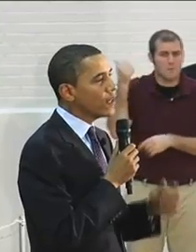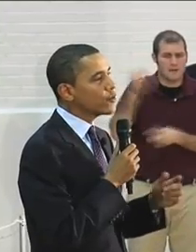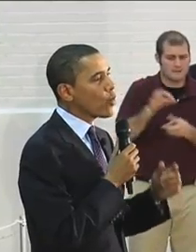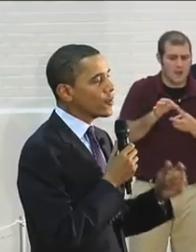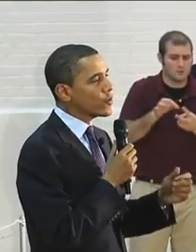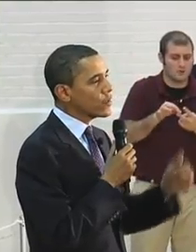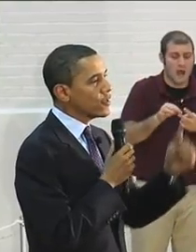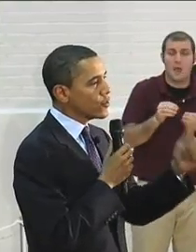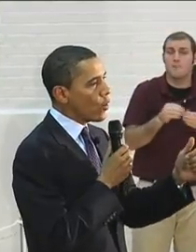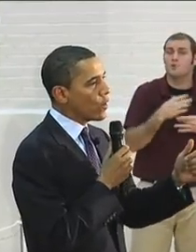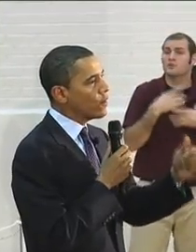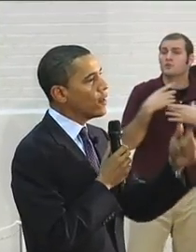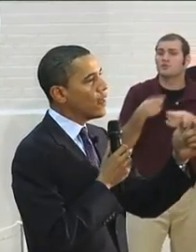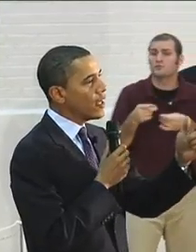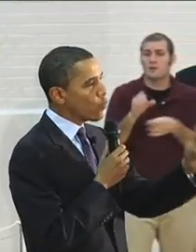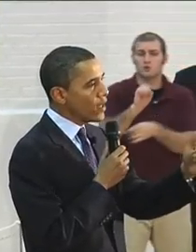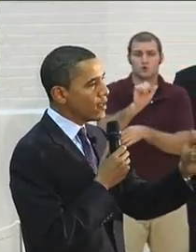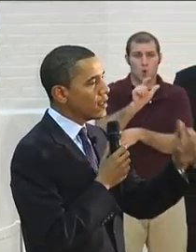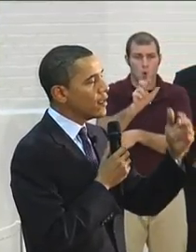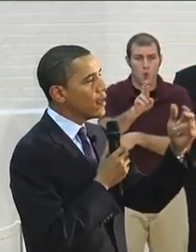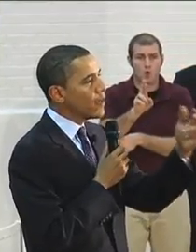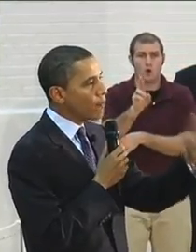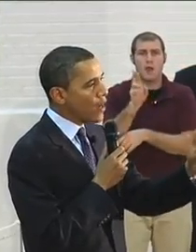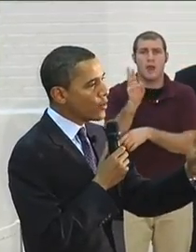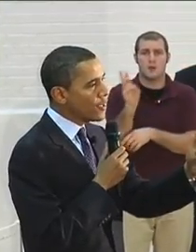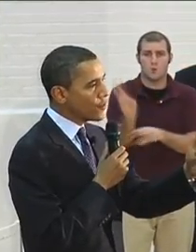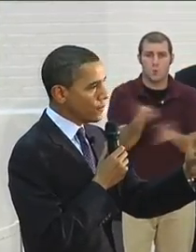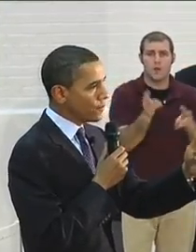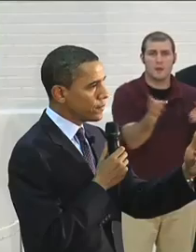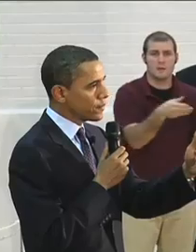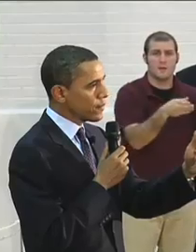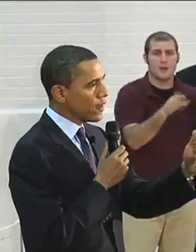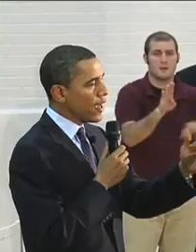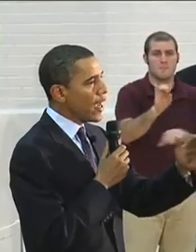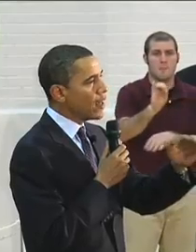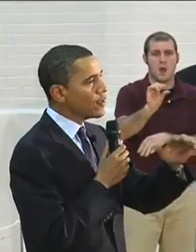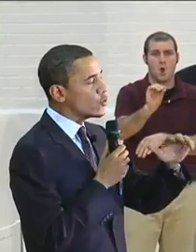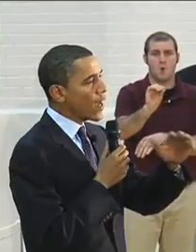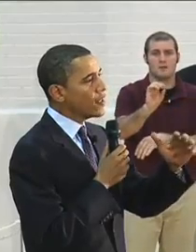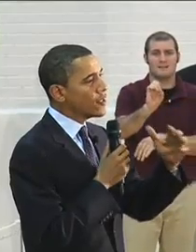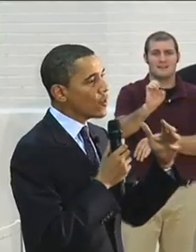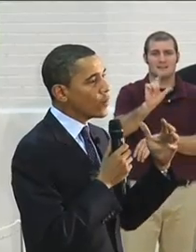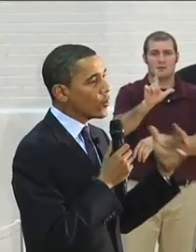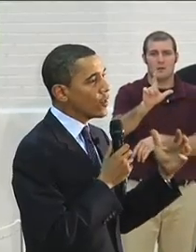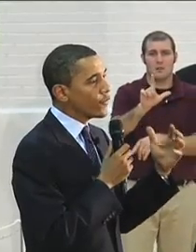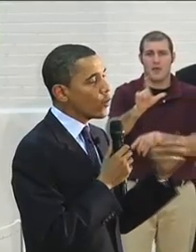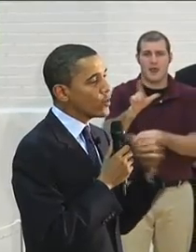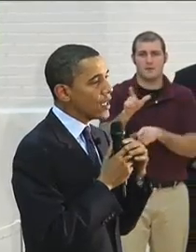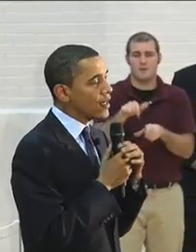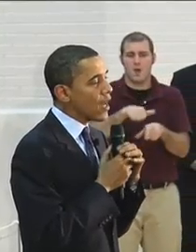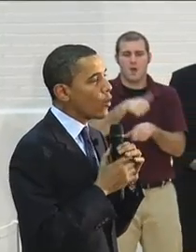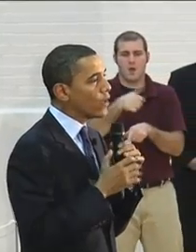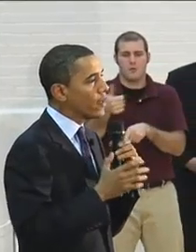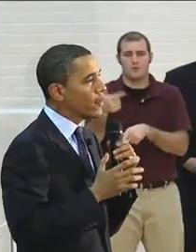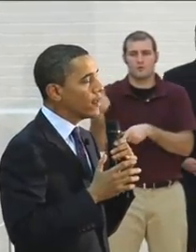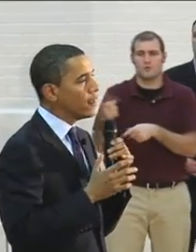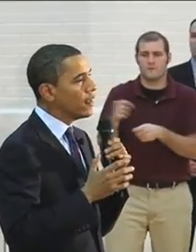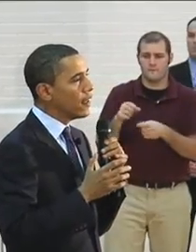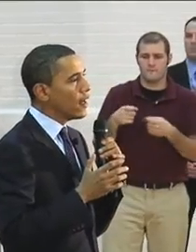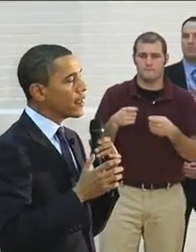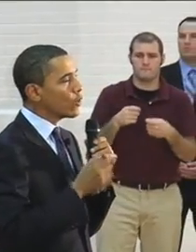I am much more interested in solar and wind and biodiesel and strategies, alternative fuels that not